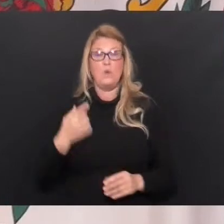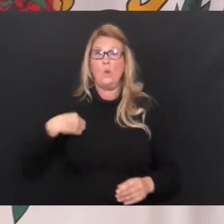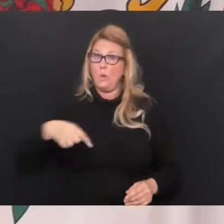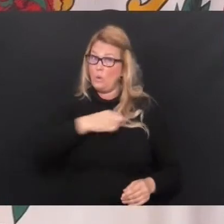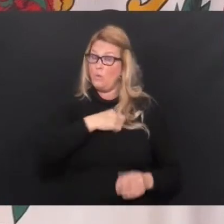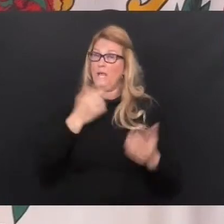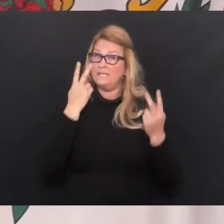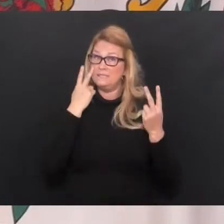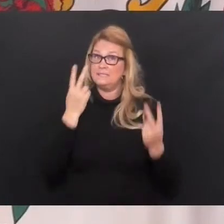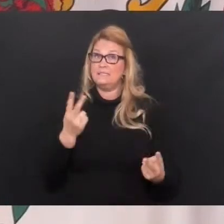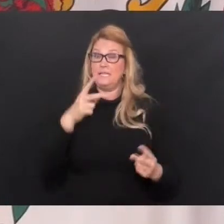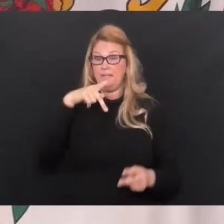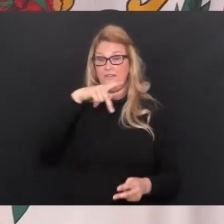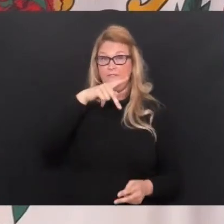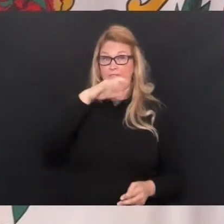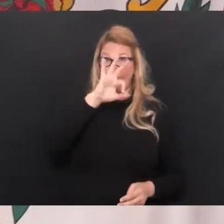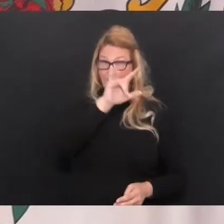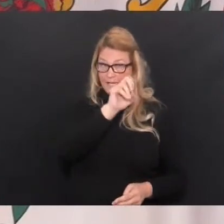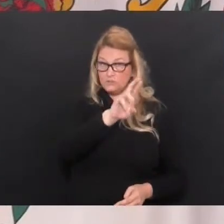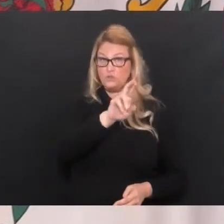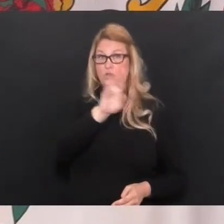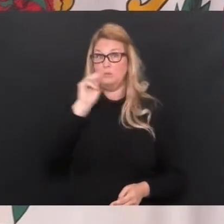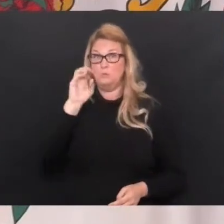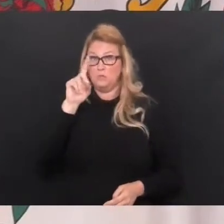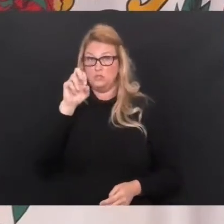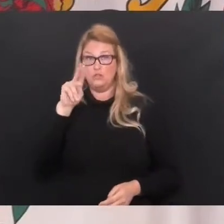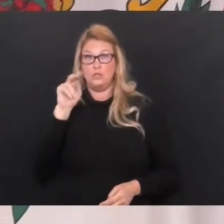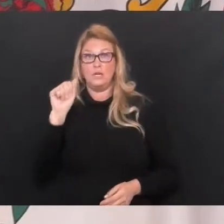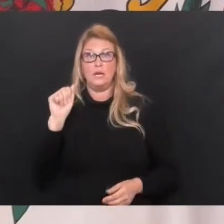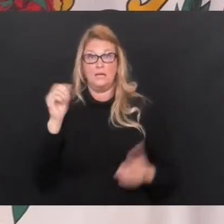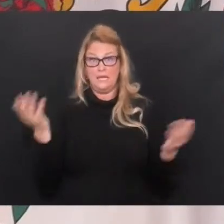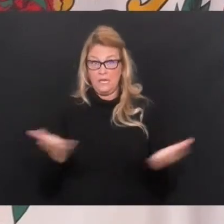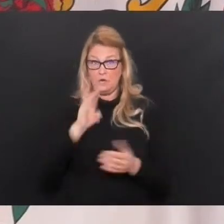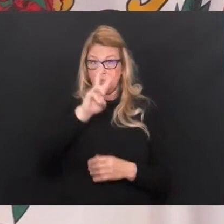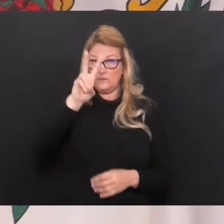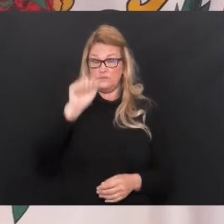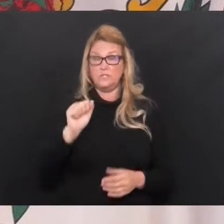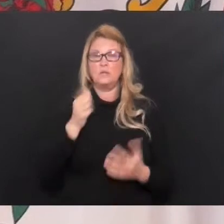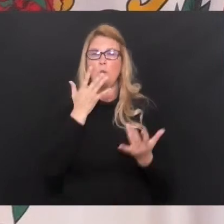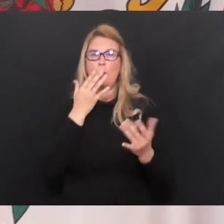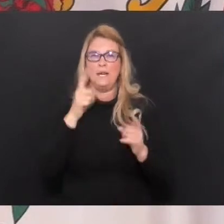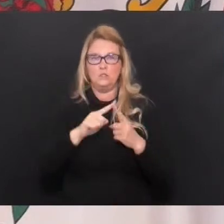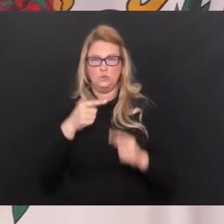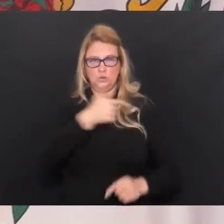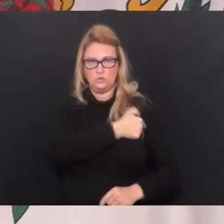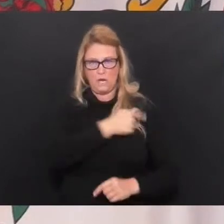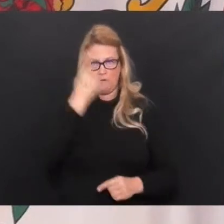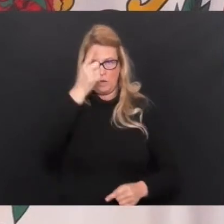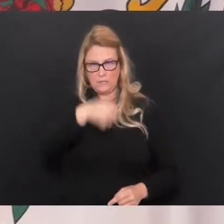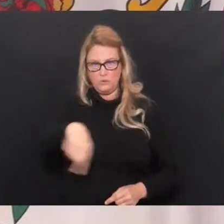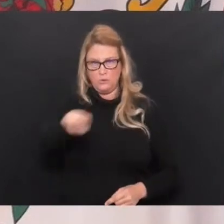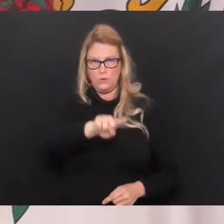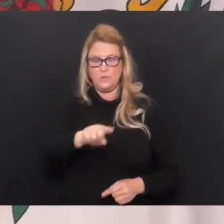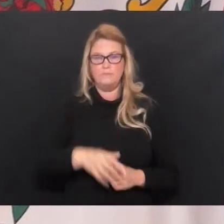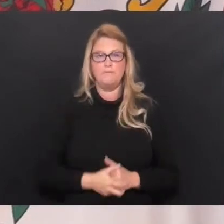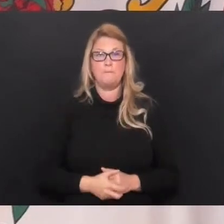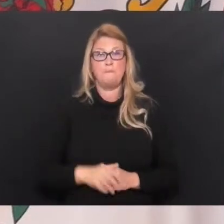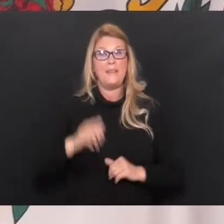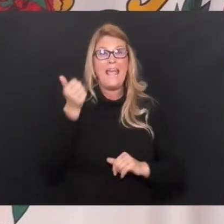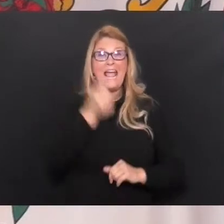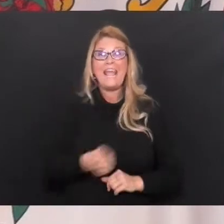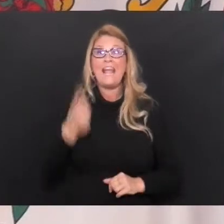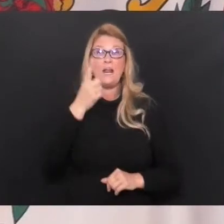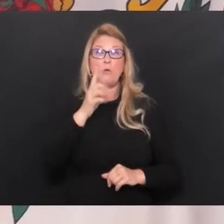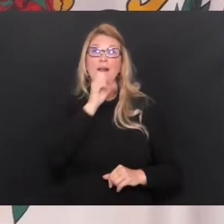have the Pfizer and Moderna vaccines. We're waiting to put them in people's arms. Eligibility-wise, everybody's 16